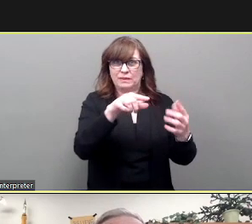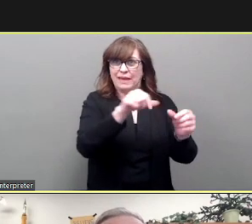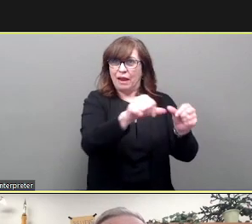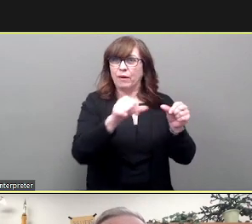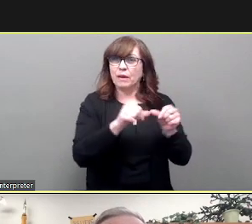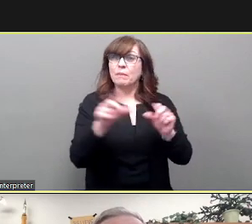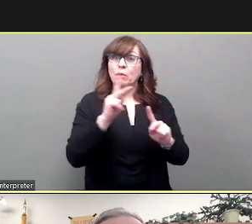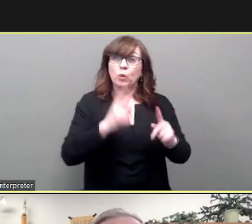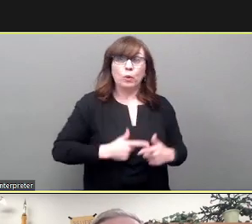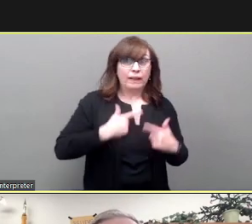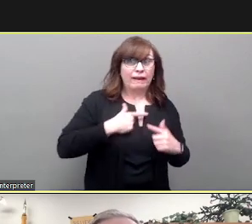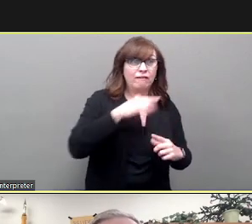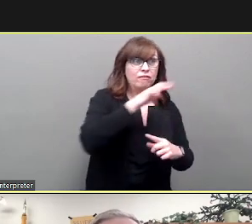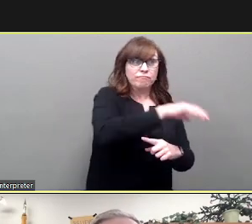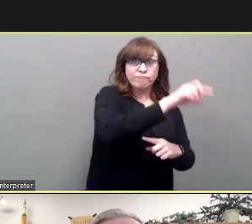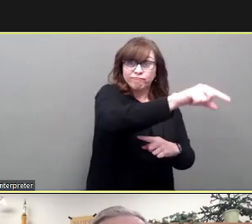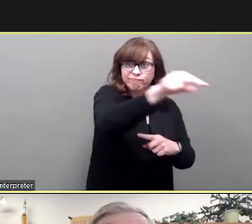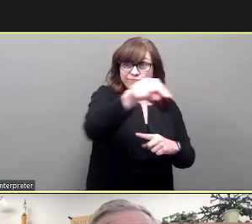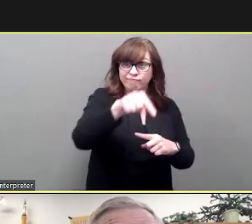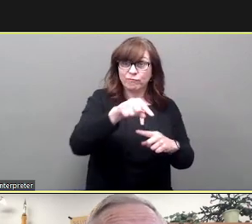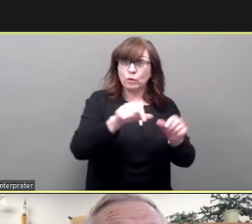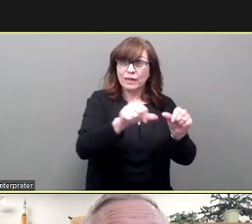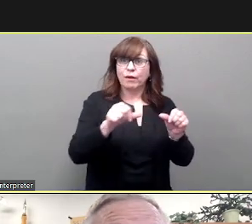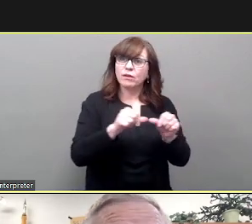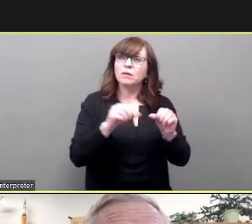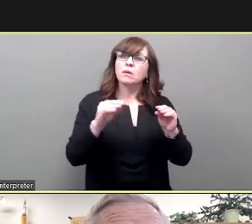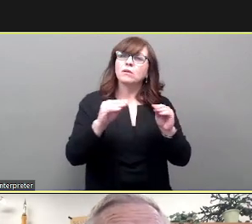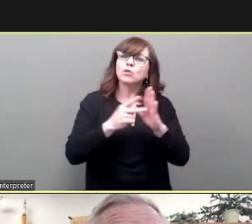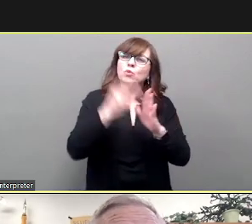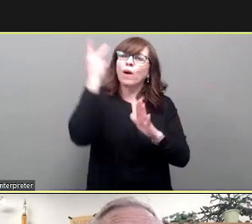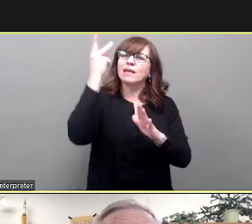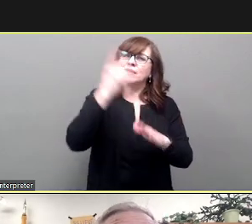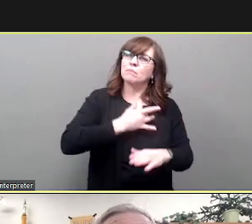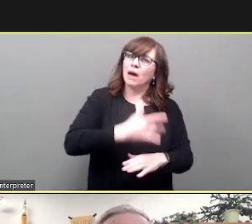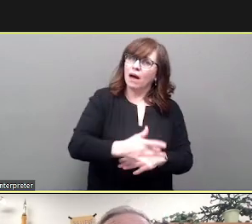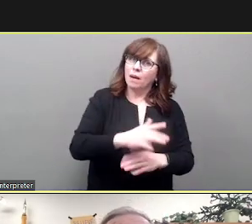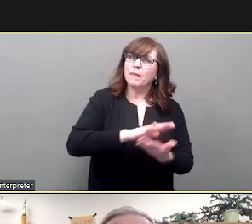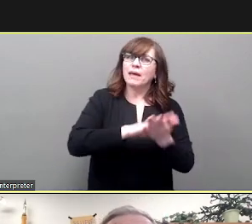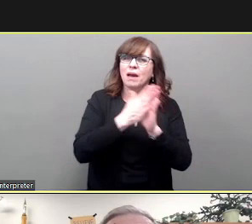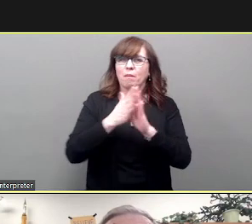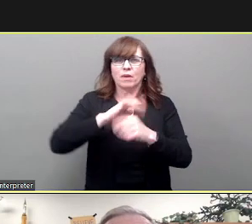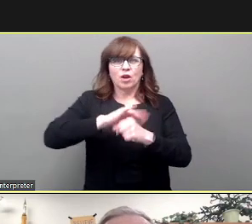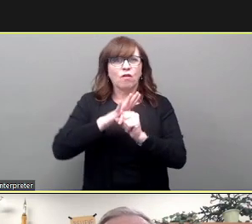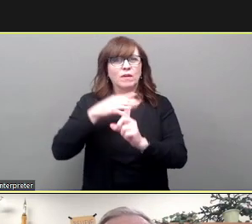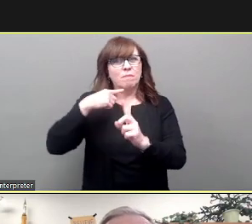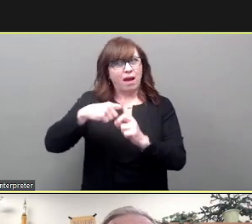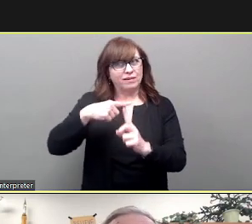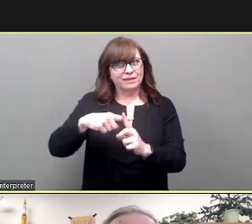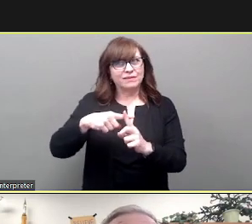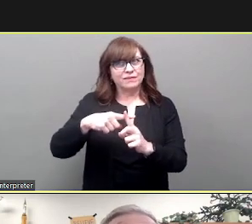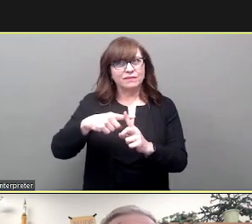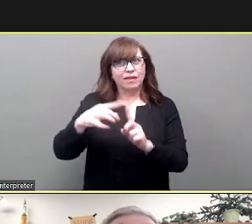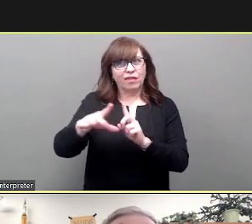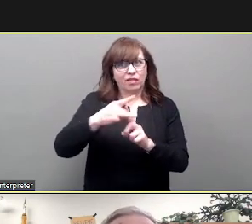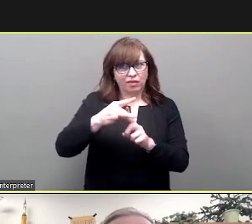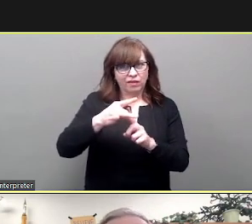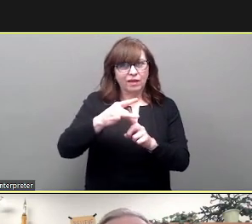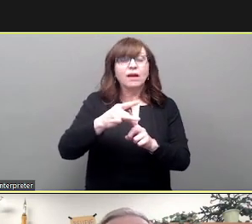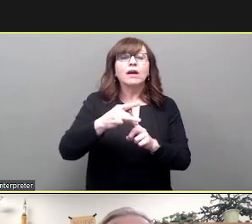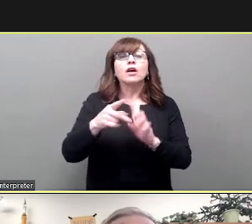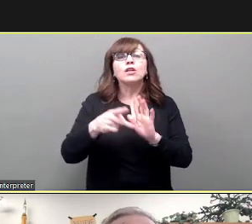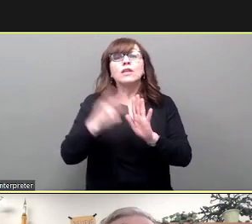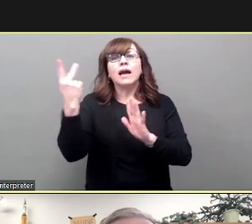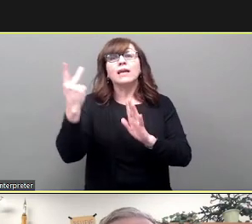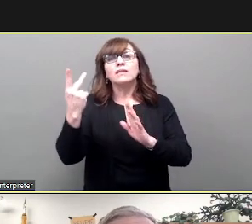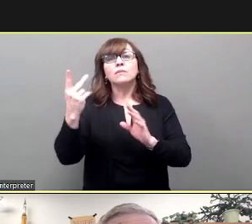live in those areas are twice as likely to get COVID infections, 2.5 times as likely to be hospitalized. And